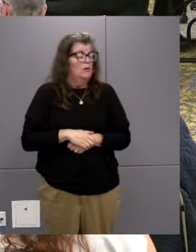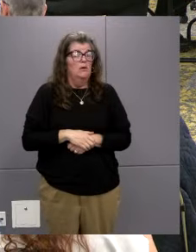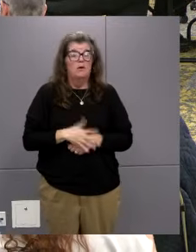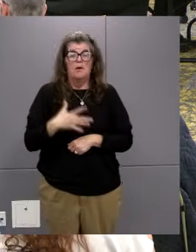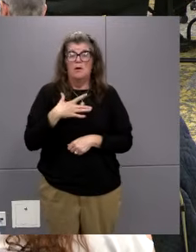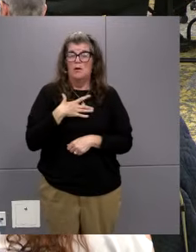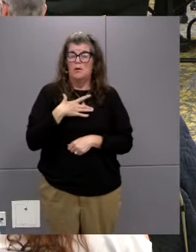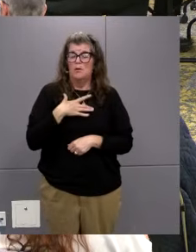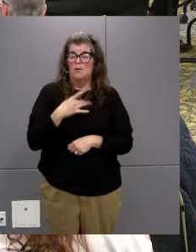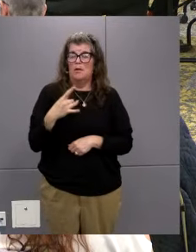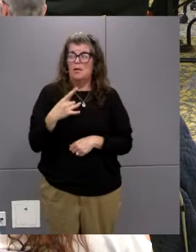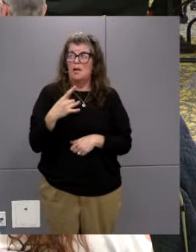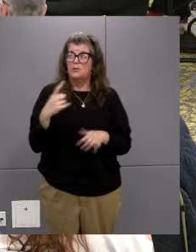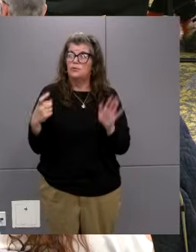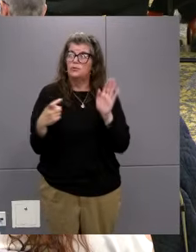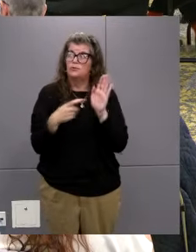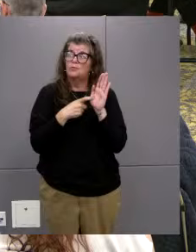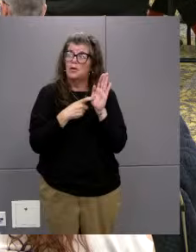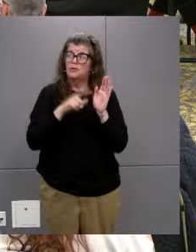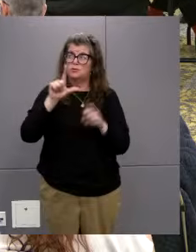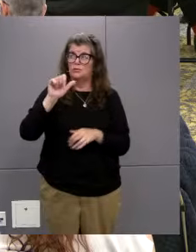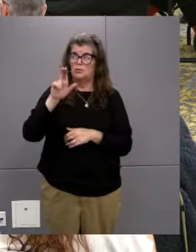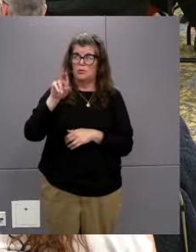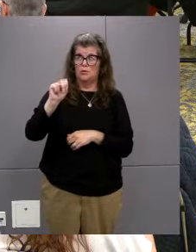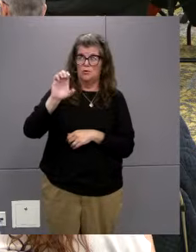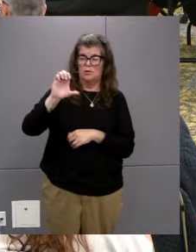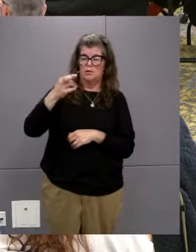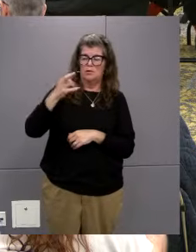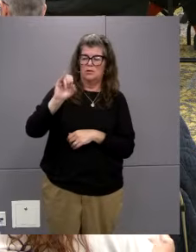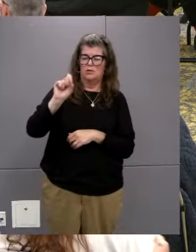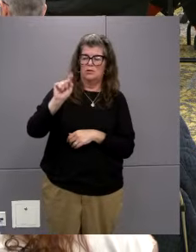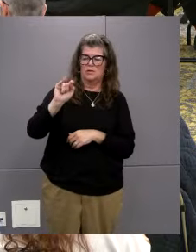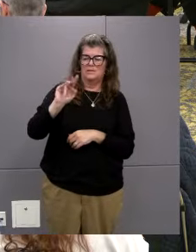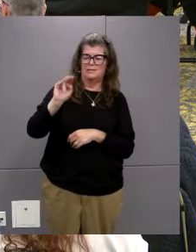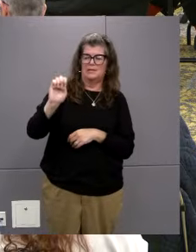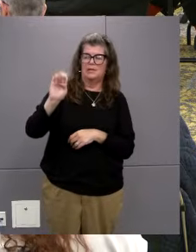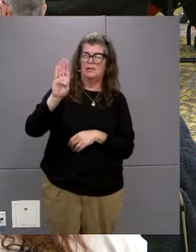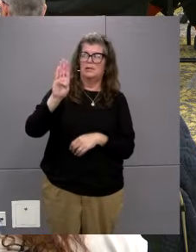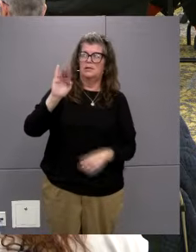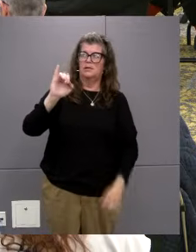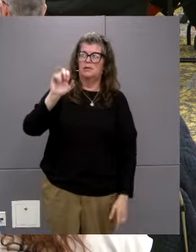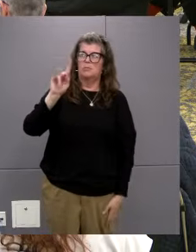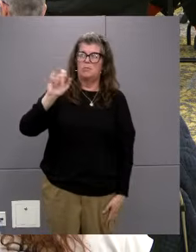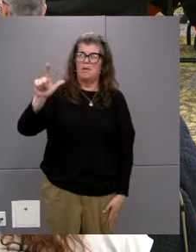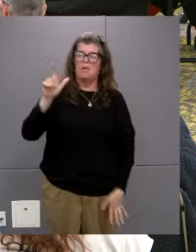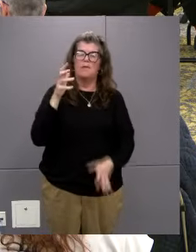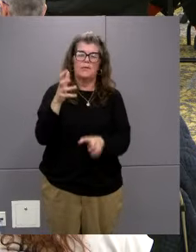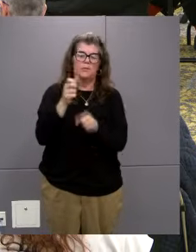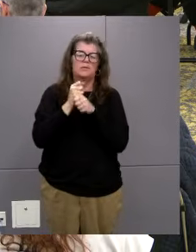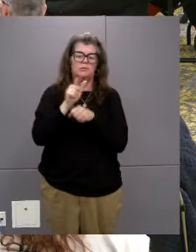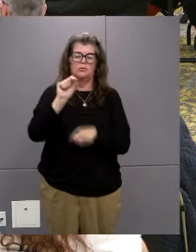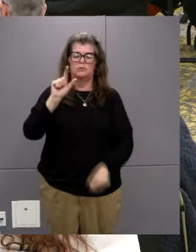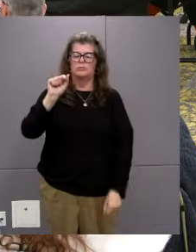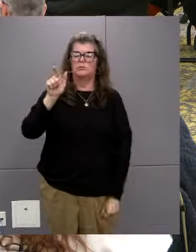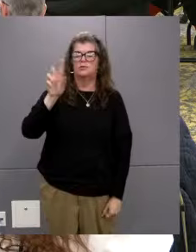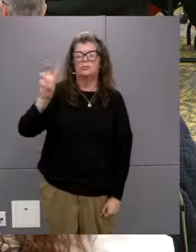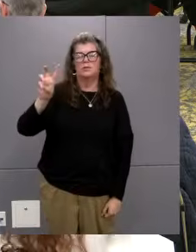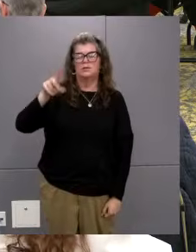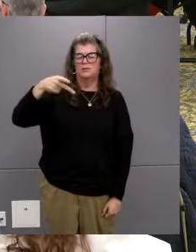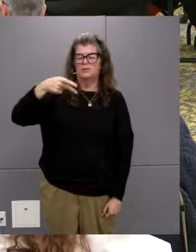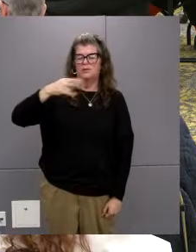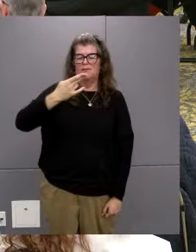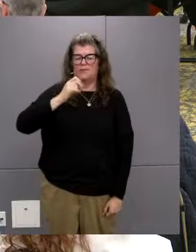to recognize Lauren Christine Bickle being the recipient of the 2026 Phil Braun